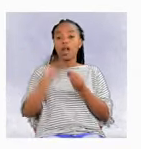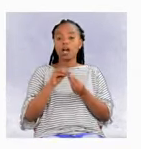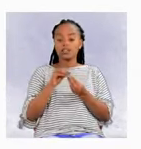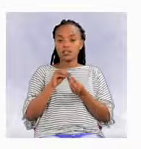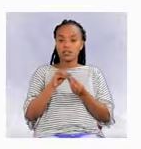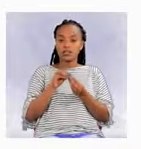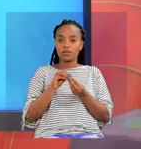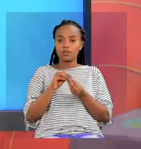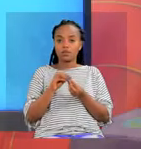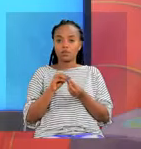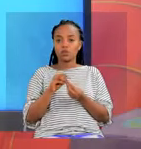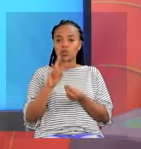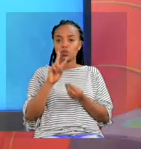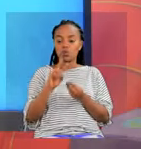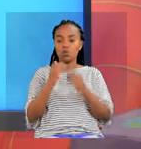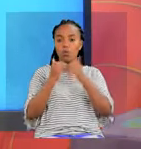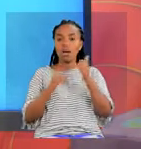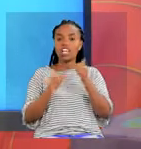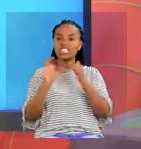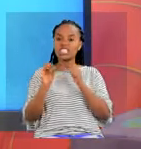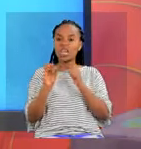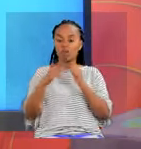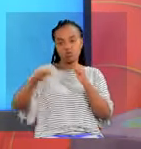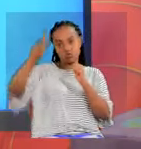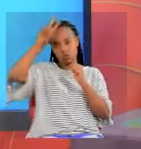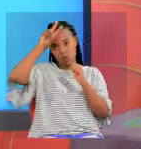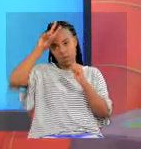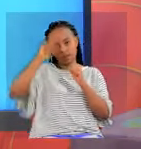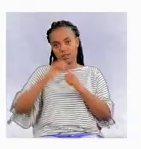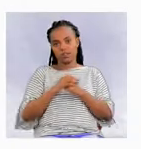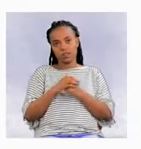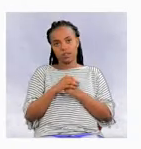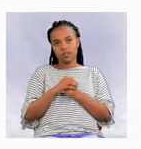plus 2 minus 0 squared.